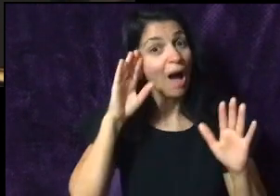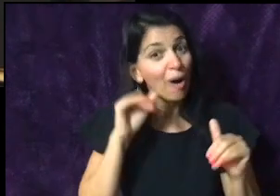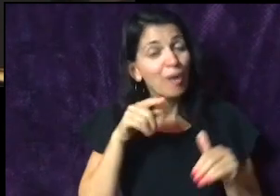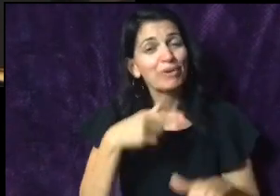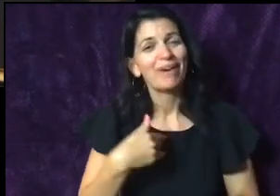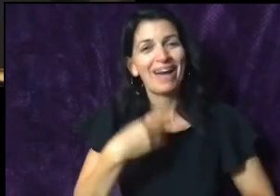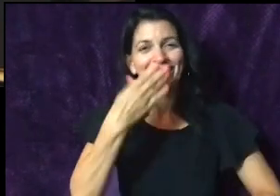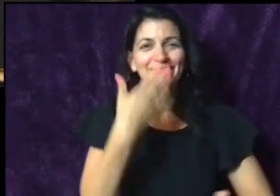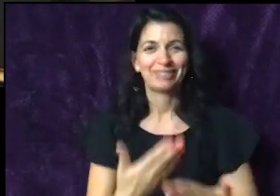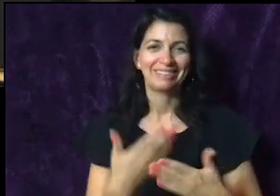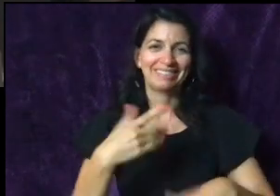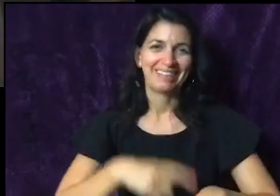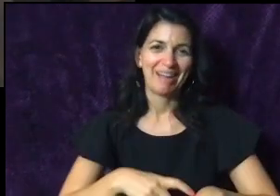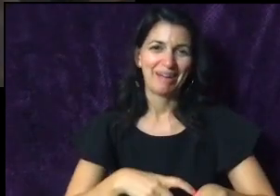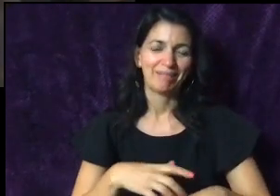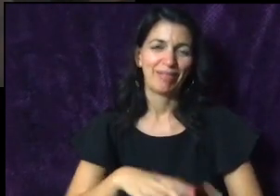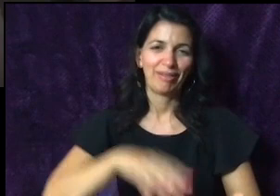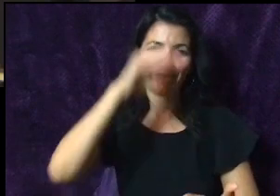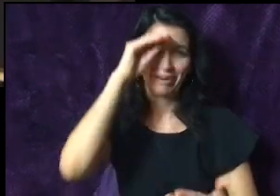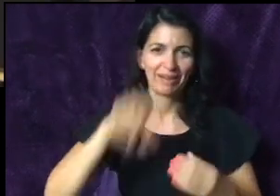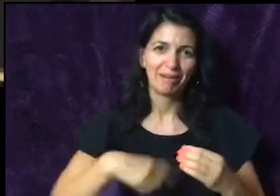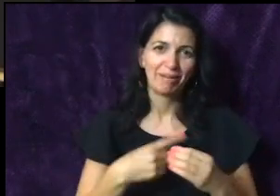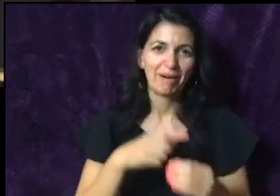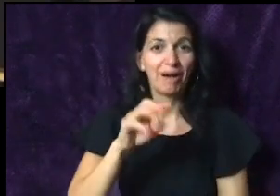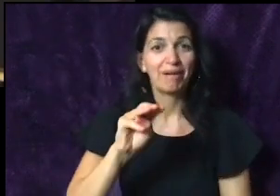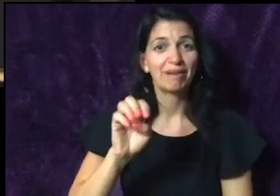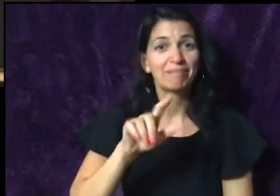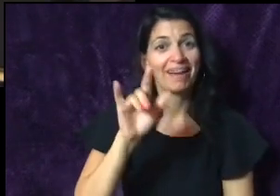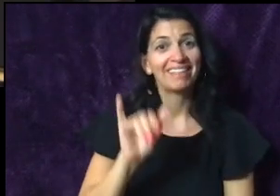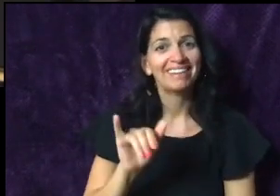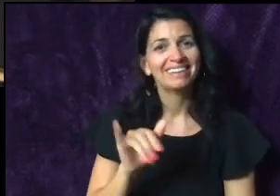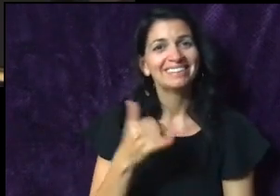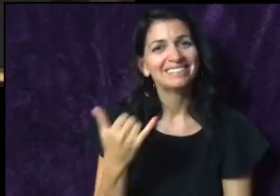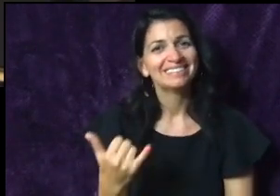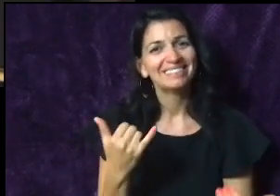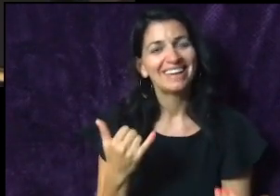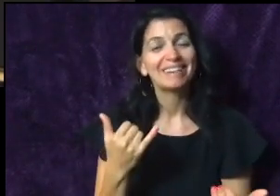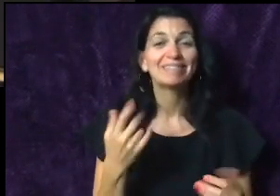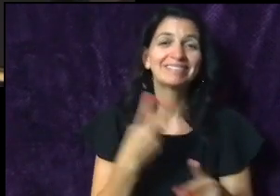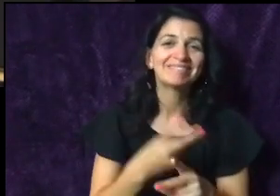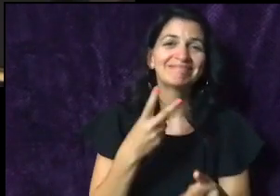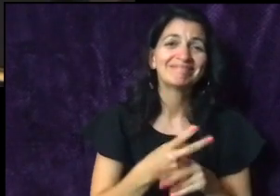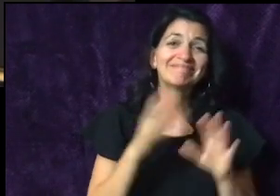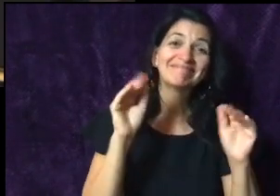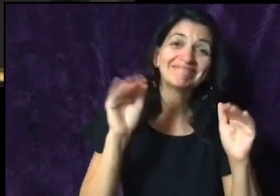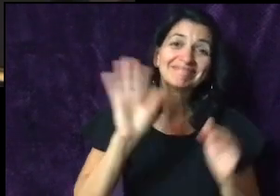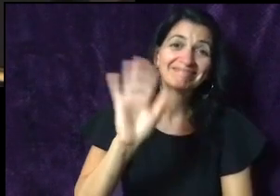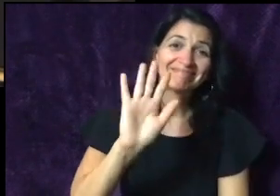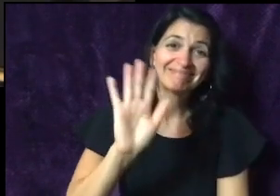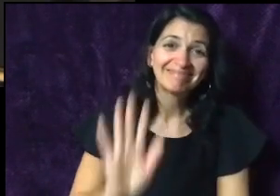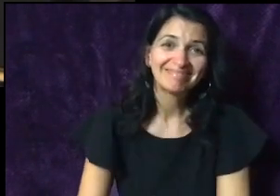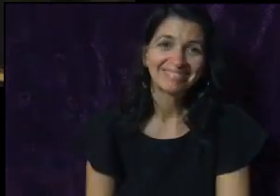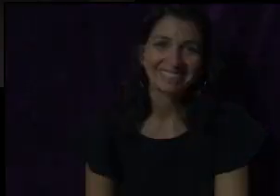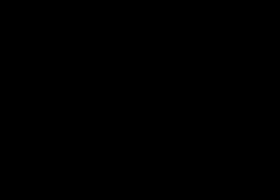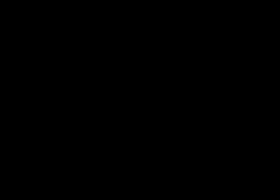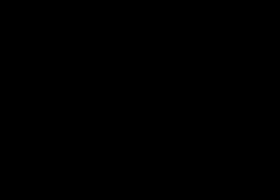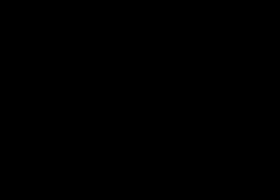I hope that you had a great time learning a little bit about melody and making some fun melodies today. Take care, everybody.